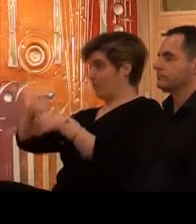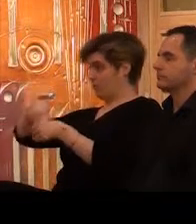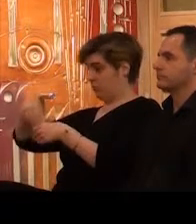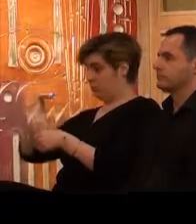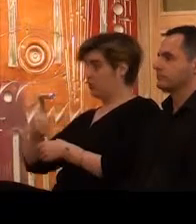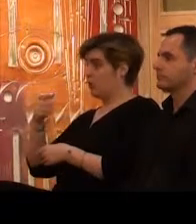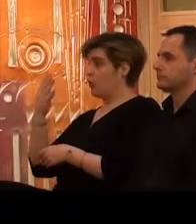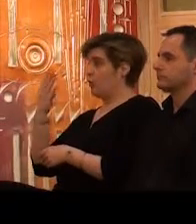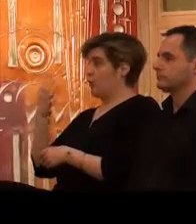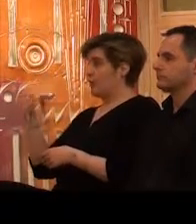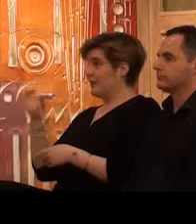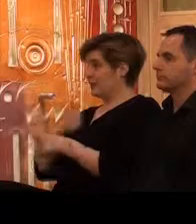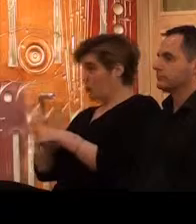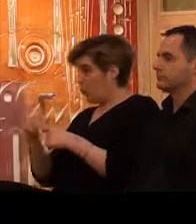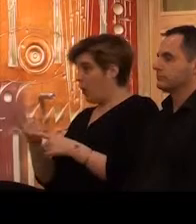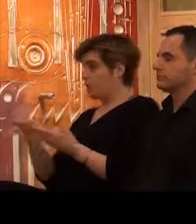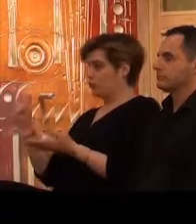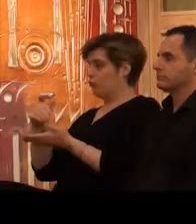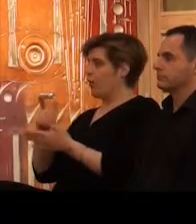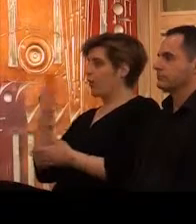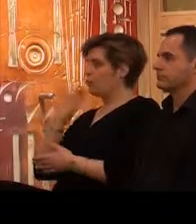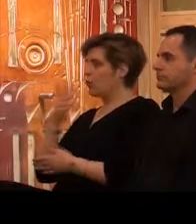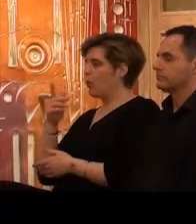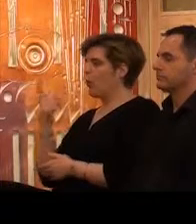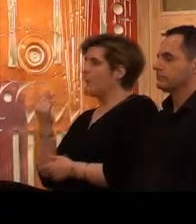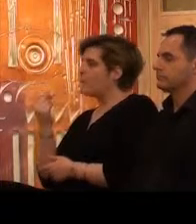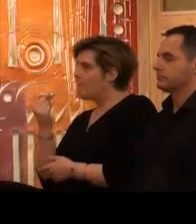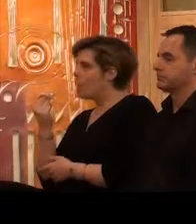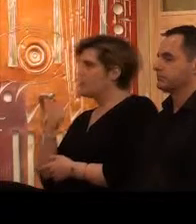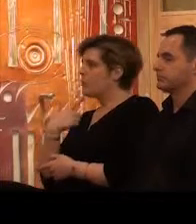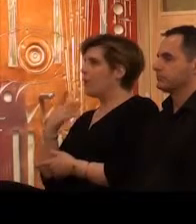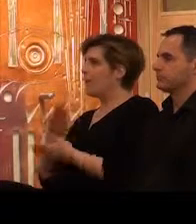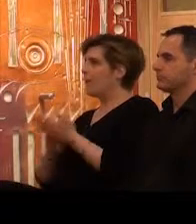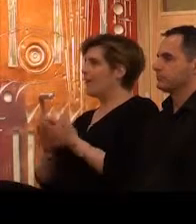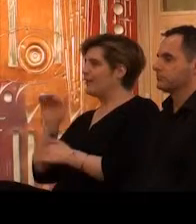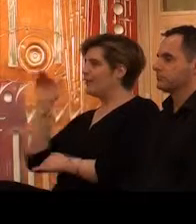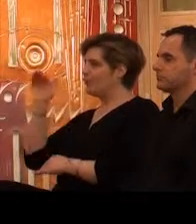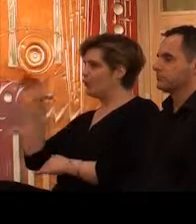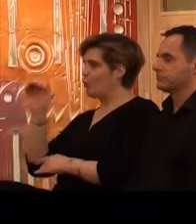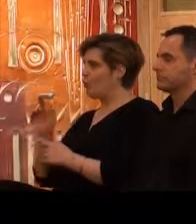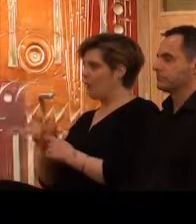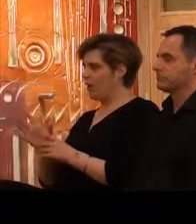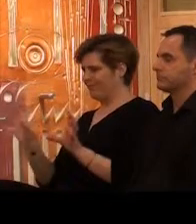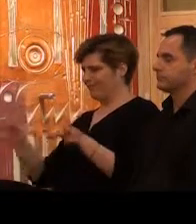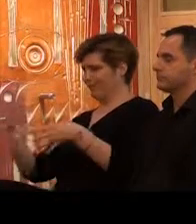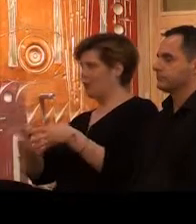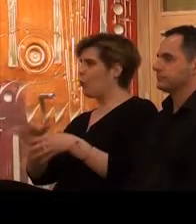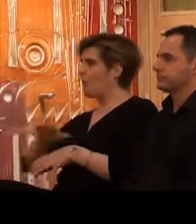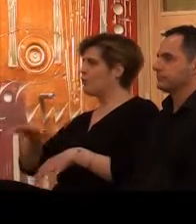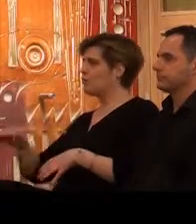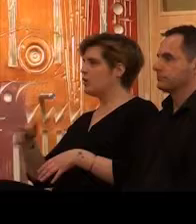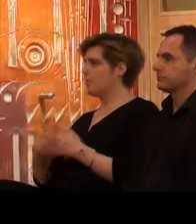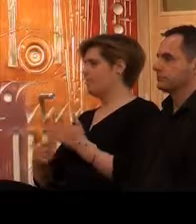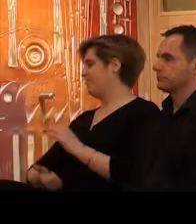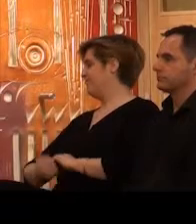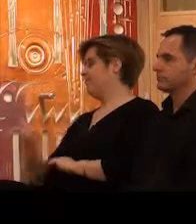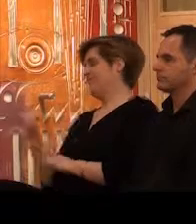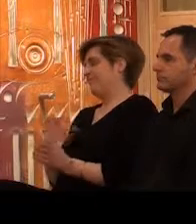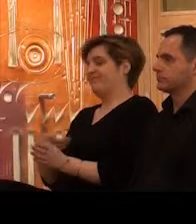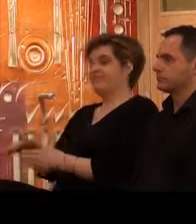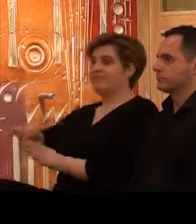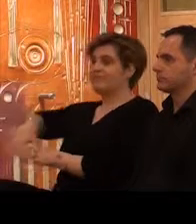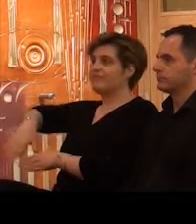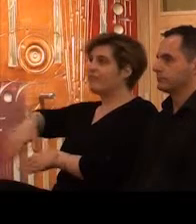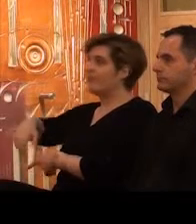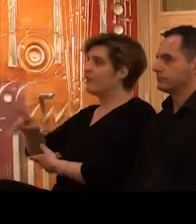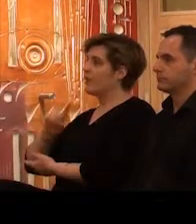could potentially lead to a whole group of children being written off from very early on on the basis of their scores are very low. And